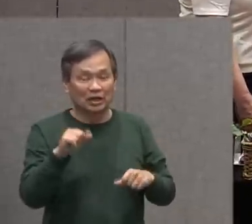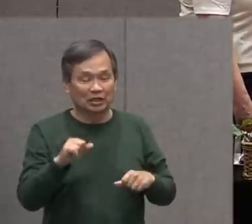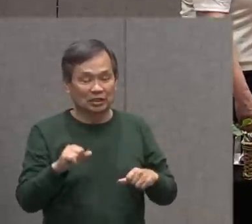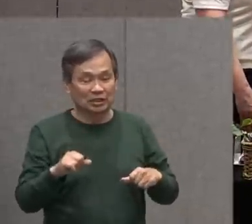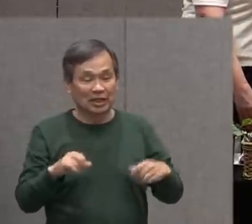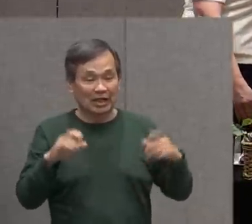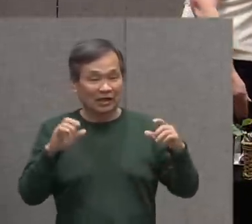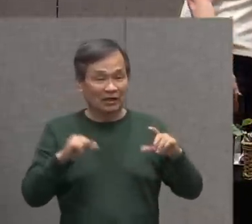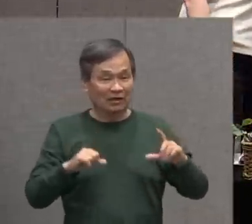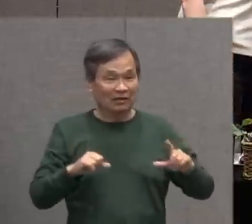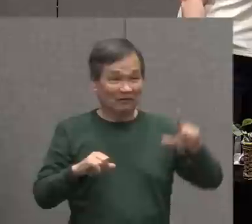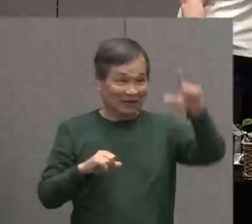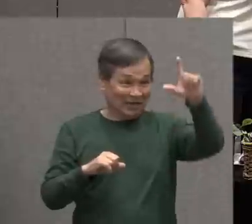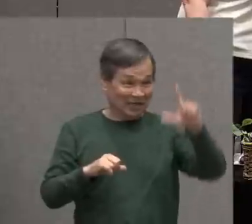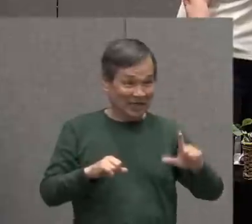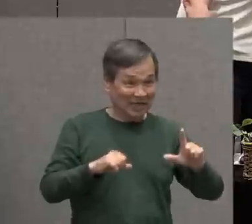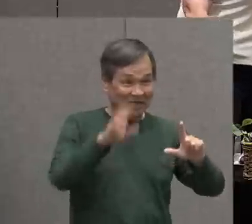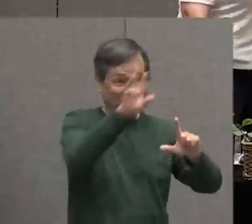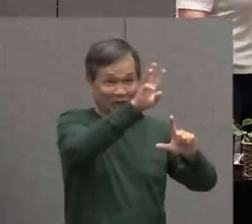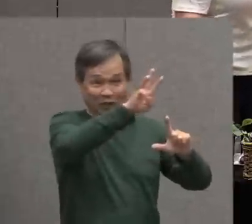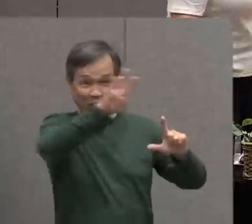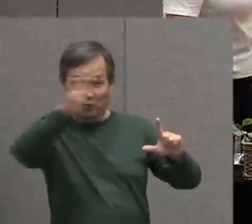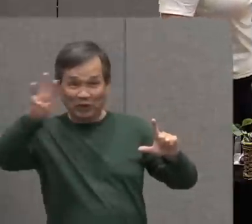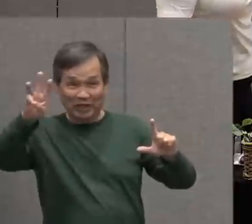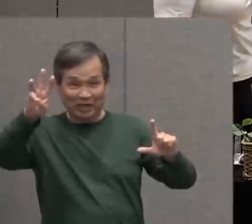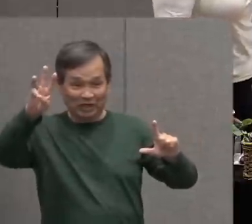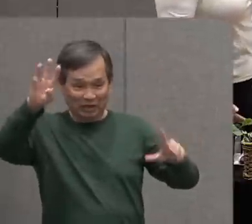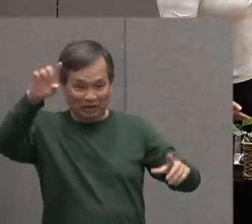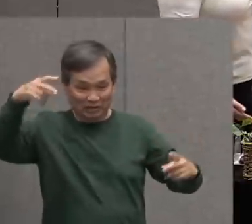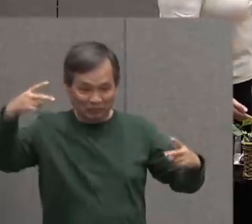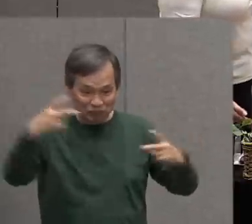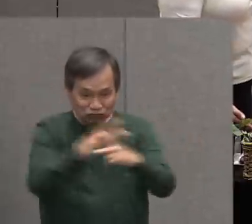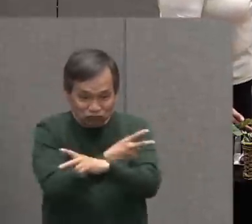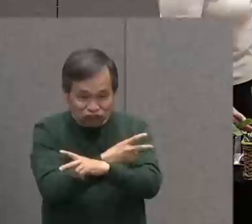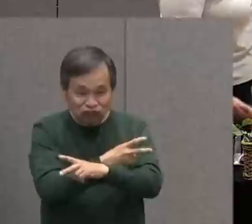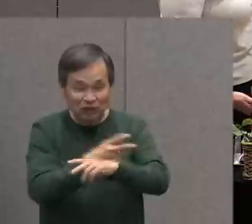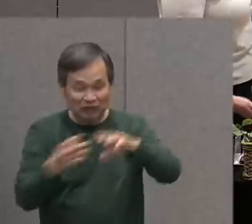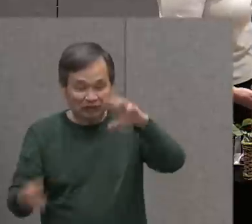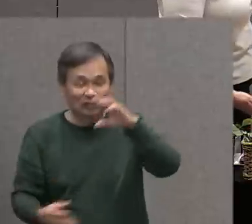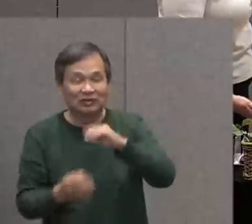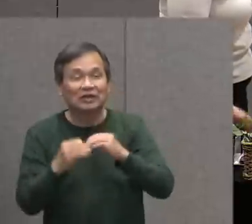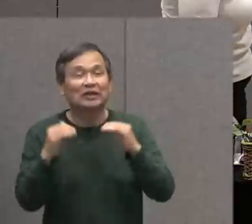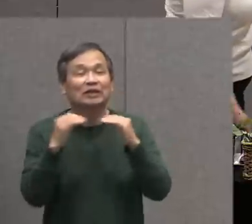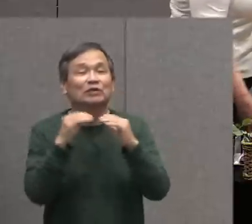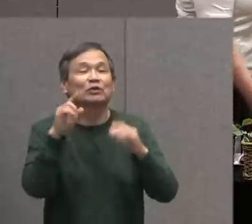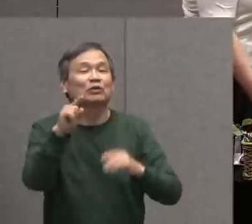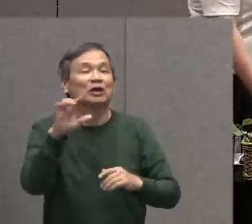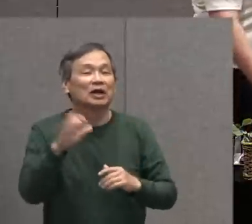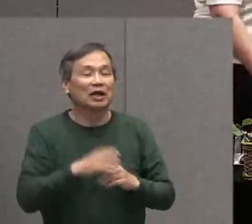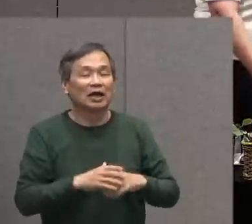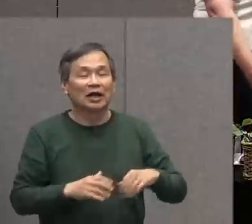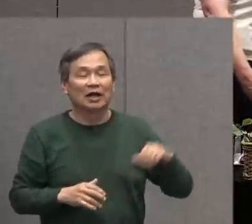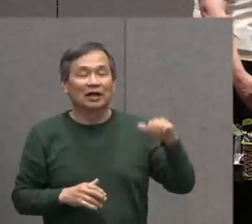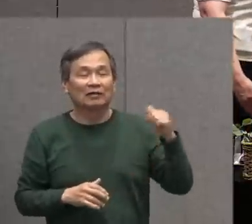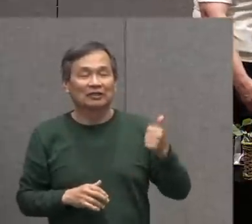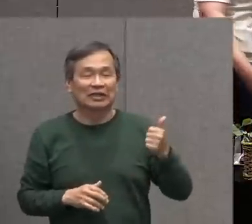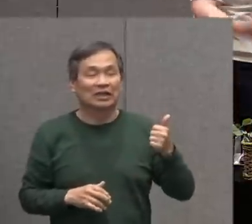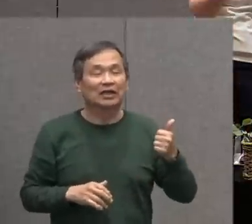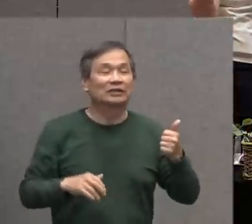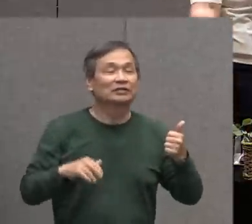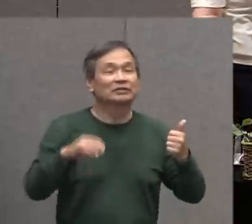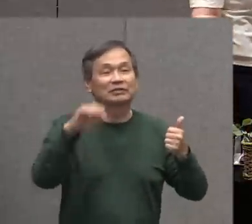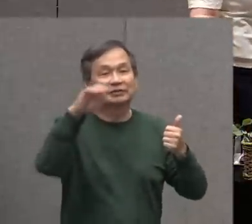length times that width, to know that my area is actually 100. I have 10 rows, 10